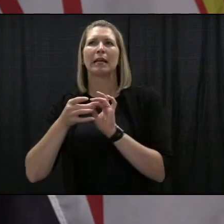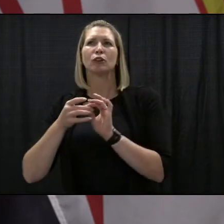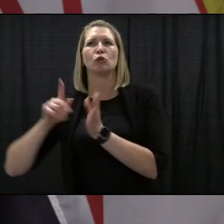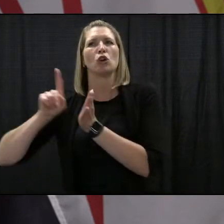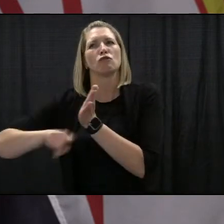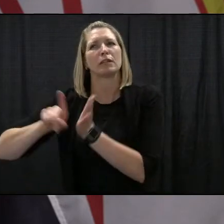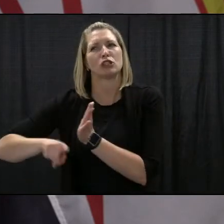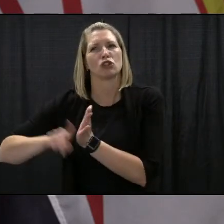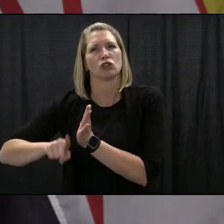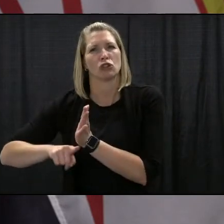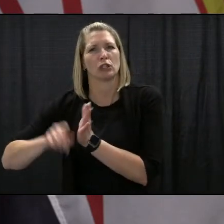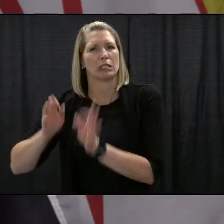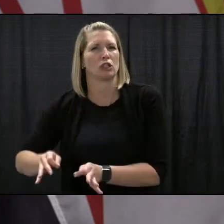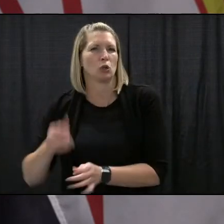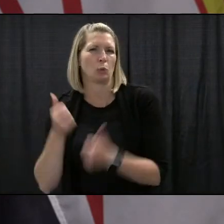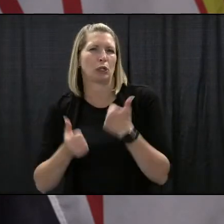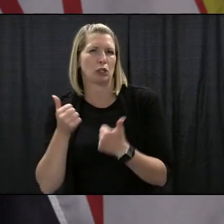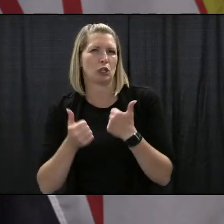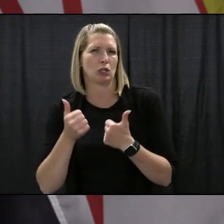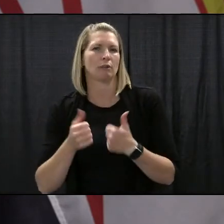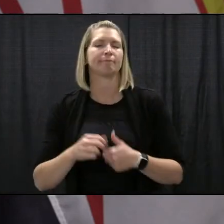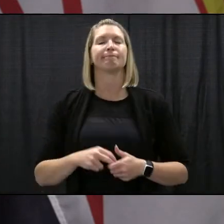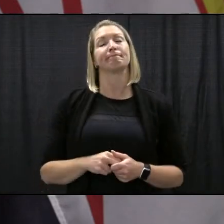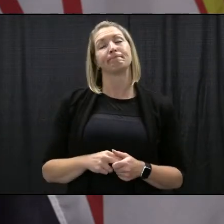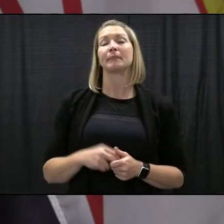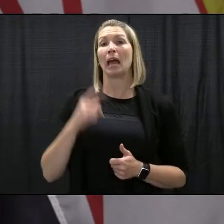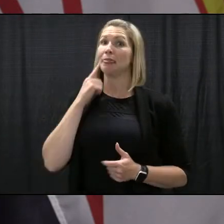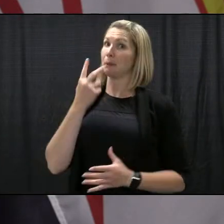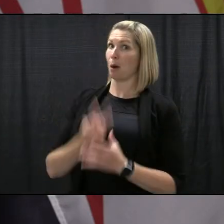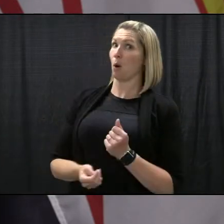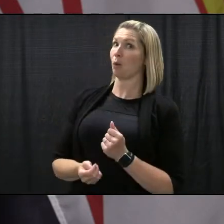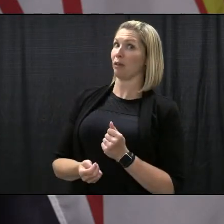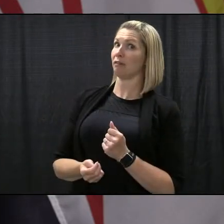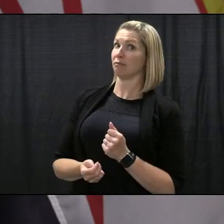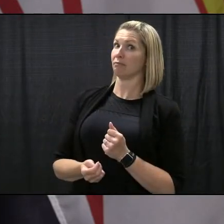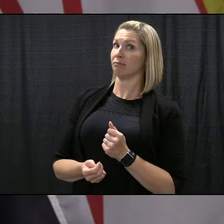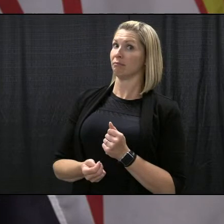So I think it's a bit of both, and certainly,